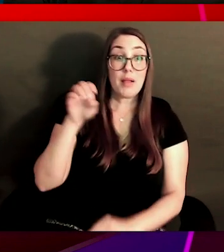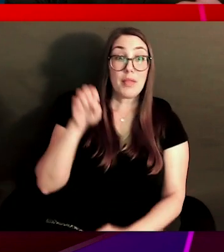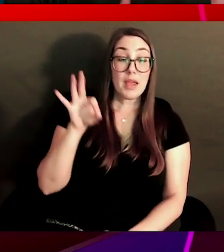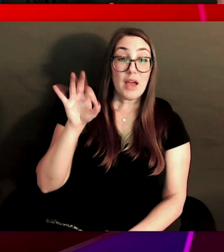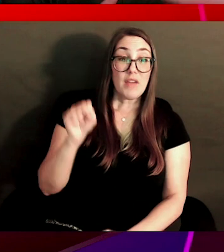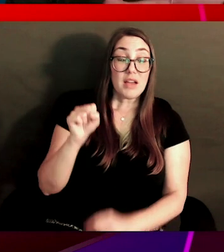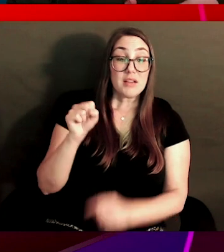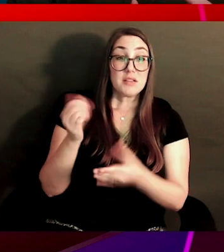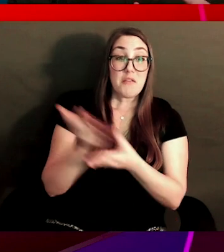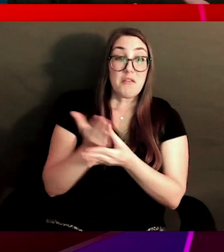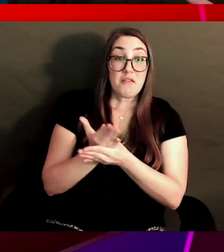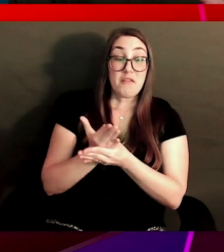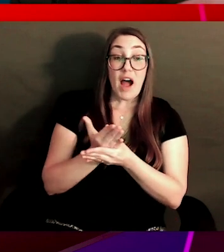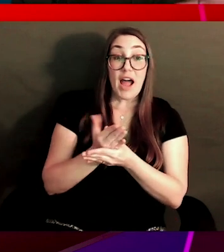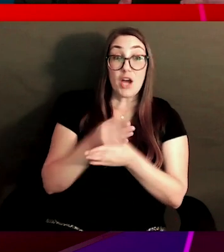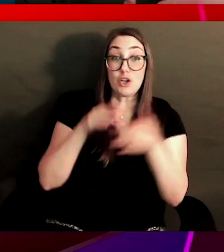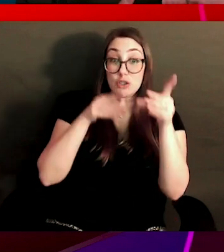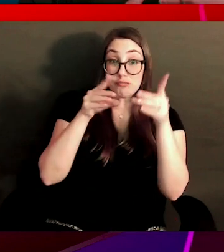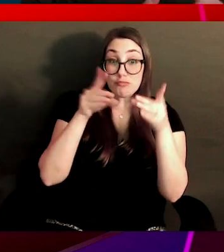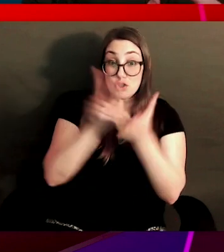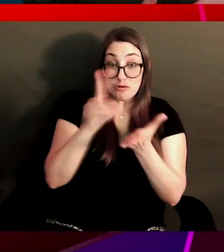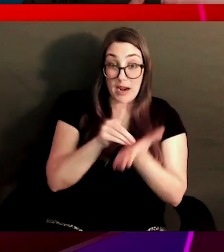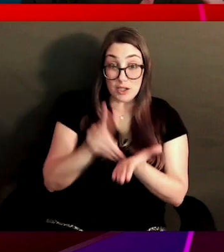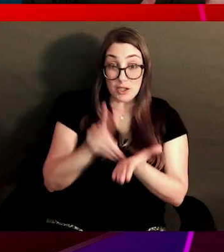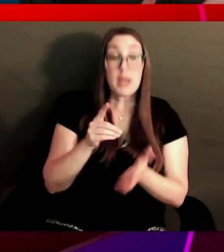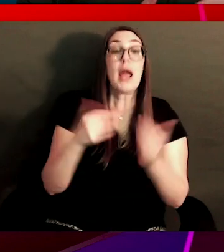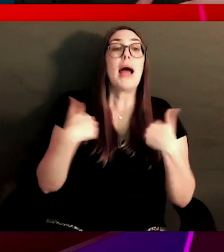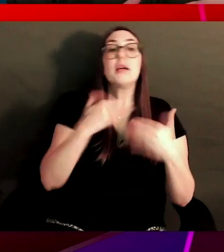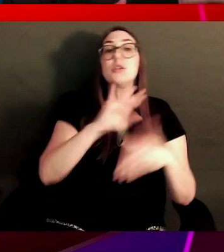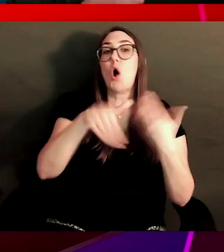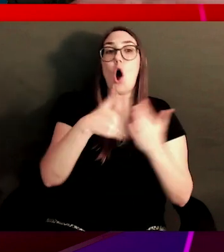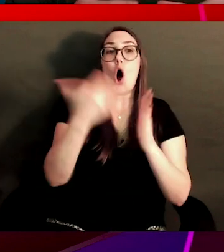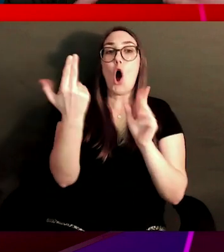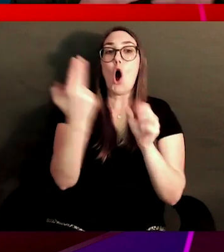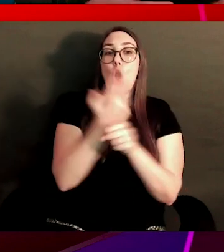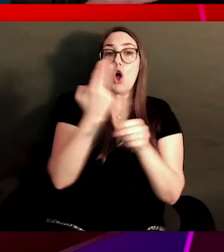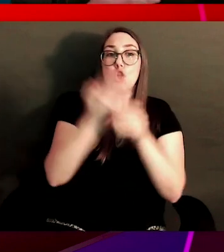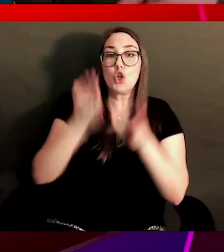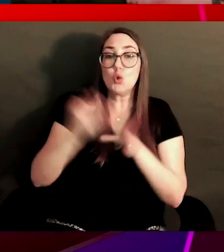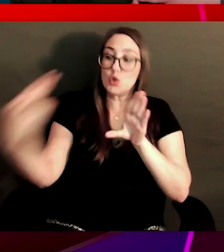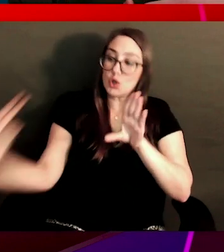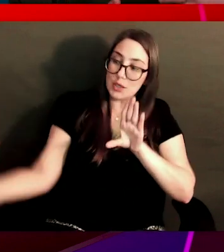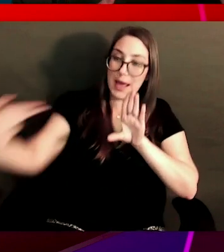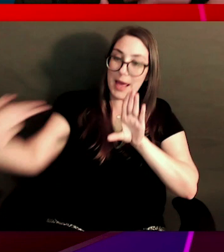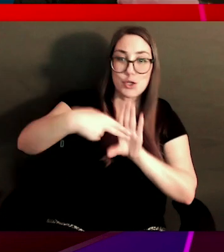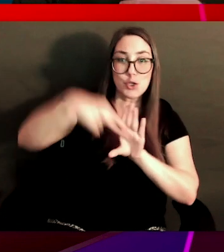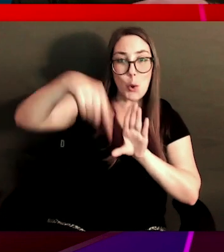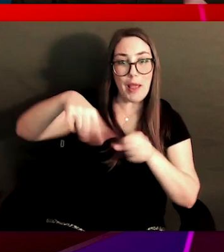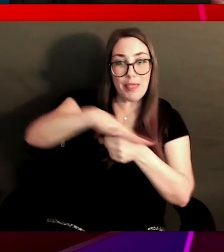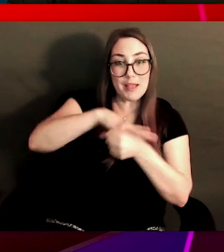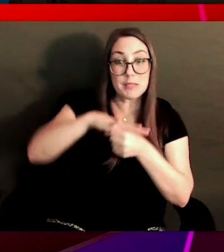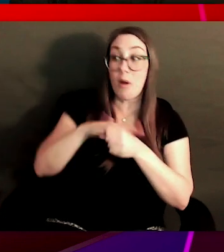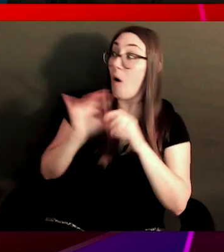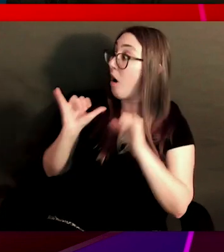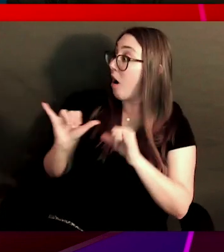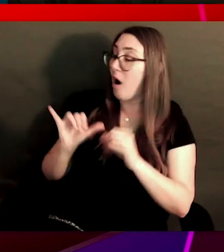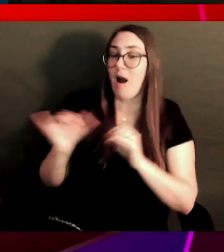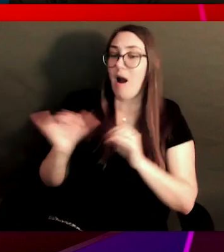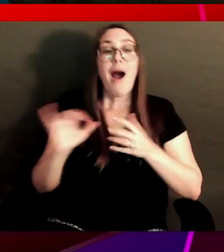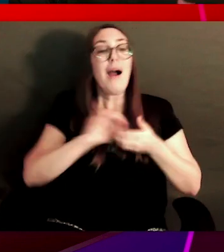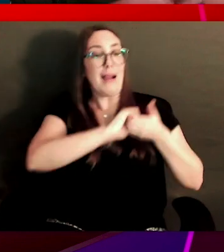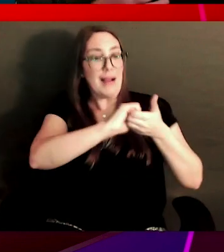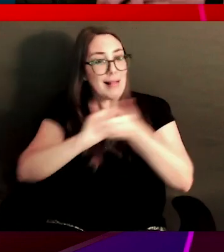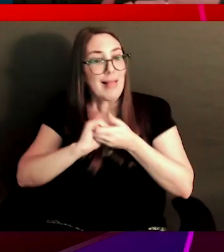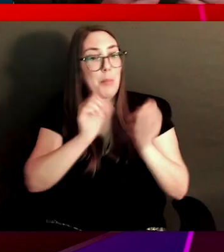actually shared between all users that join this particular space. Oh. So we can all collaboratively edit the same notebooks, and we can have